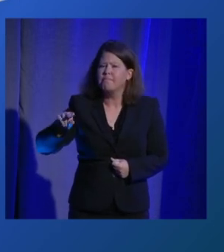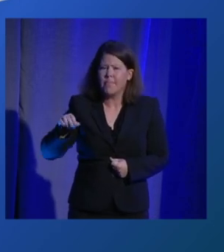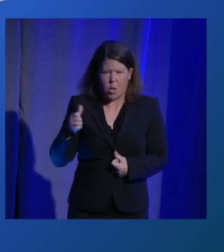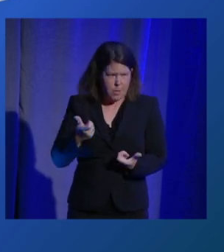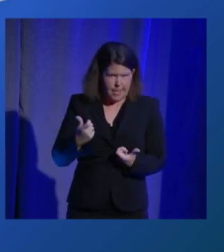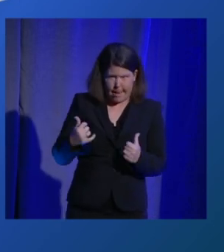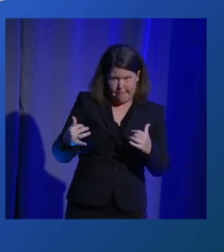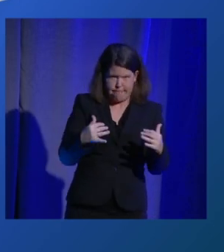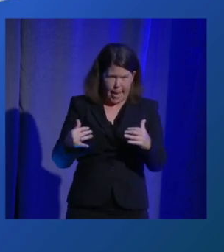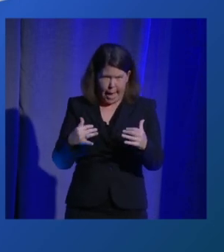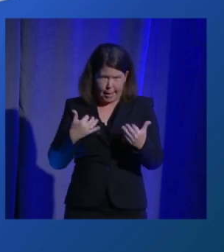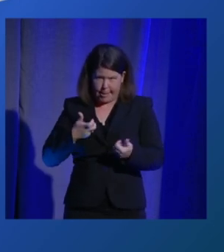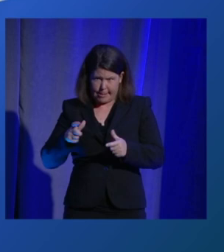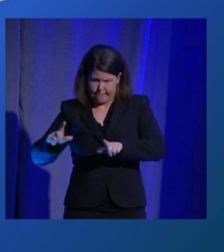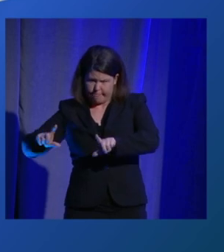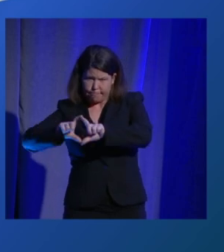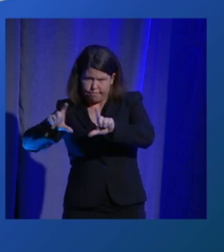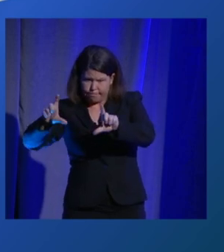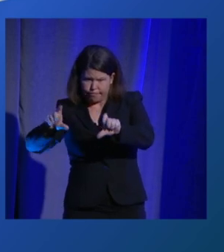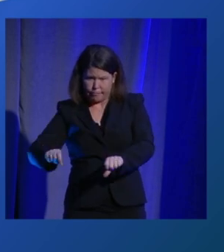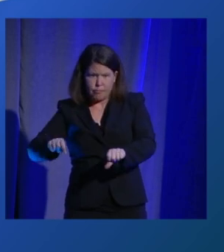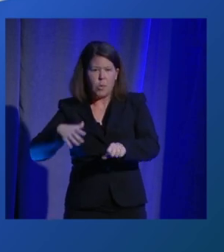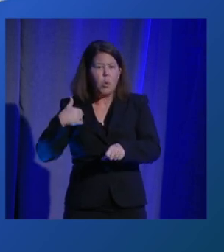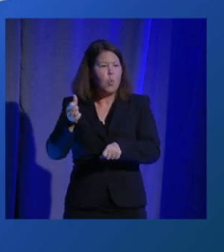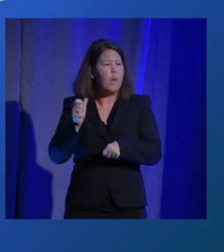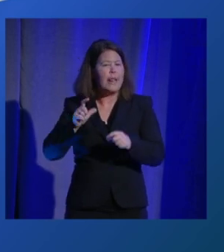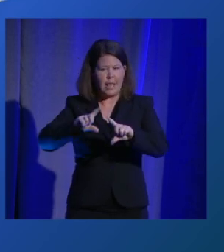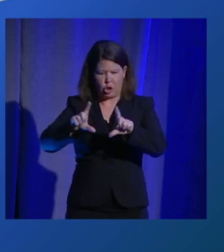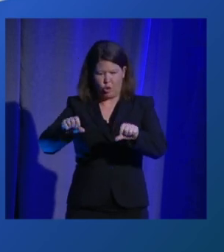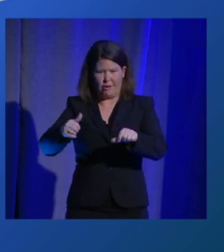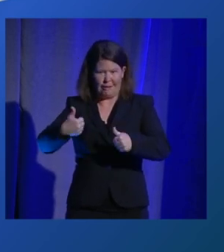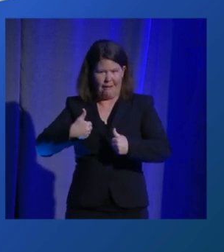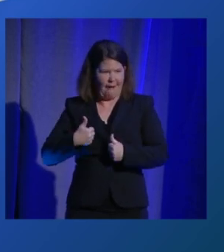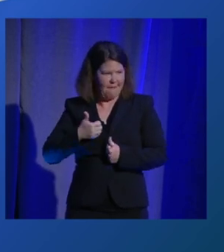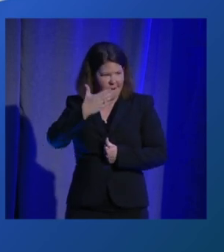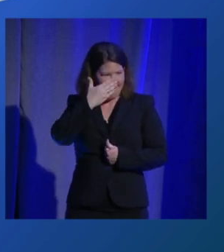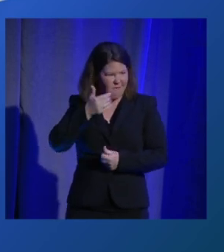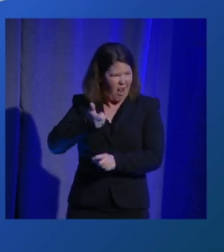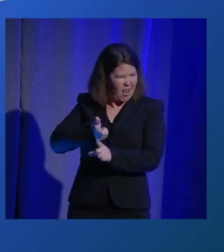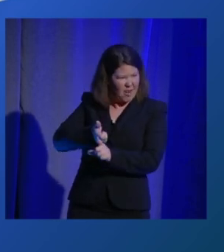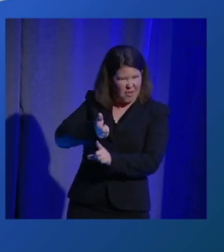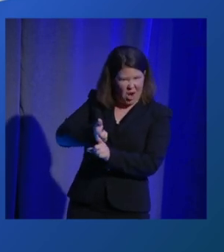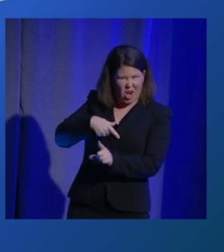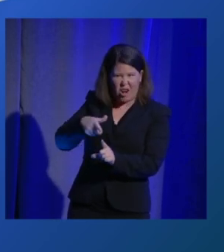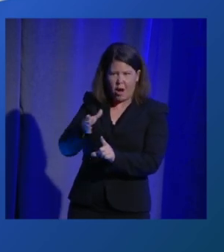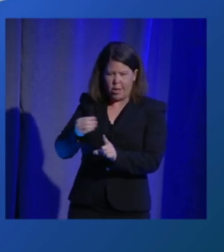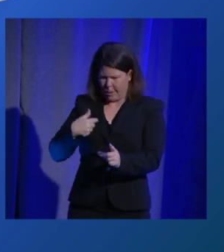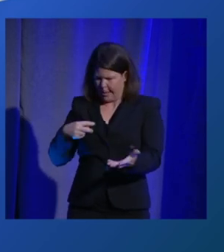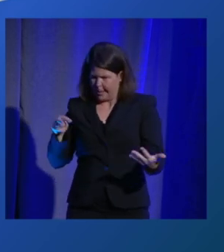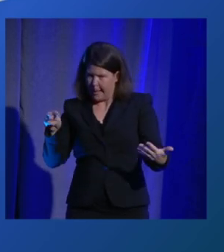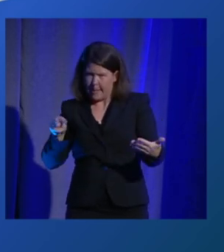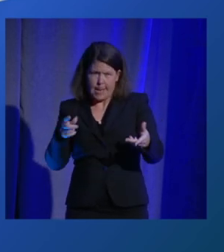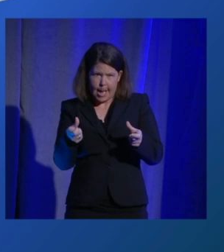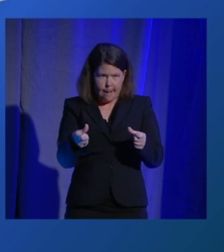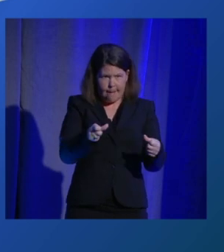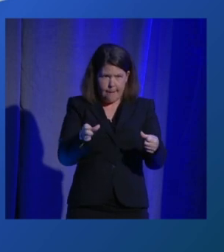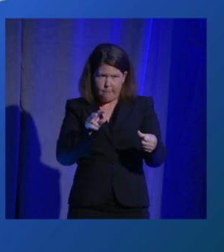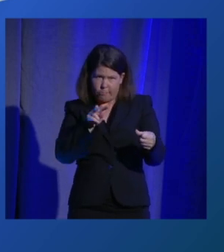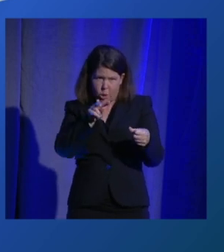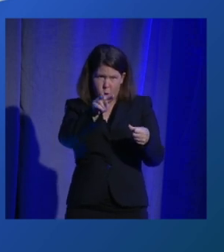that are in front of her and the information that's projected right into the helmet as she's looking right through her